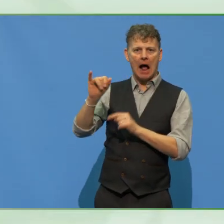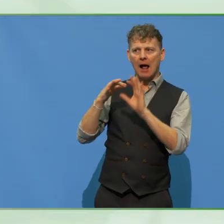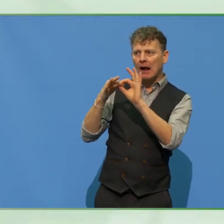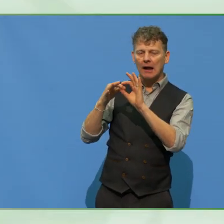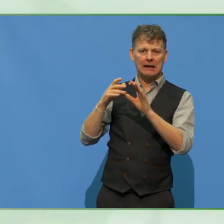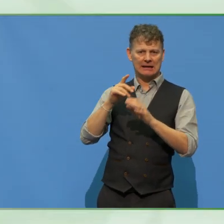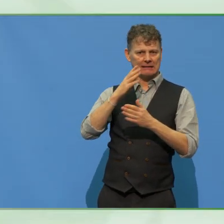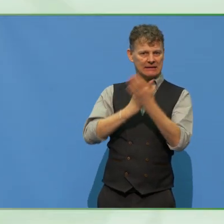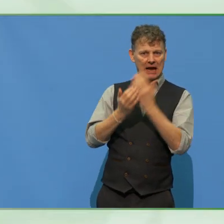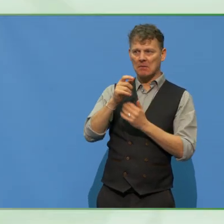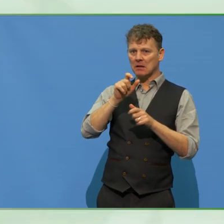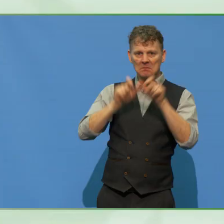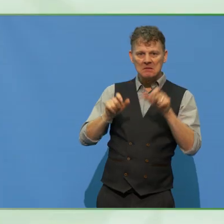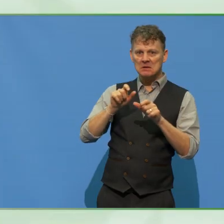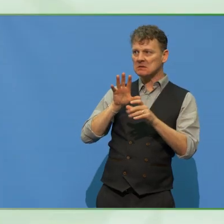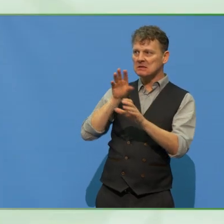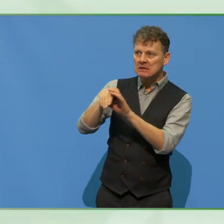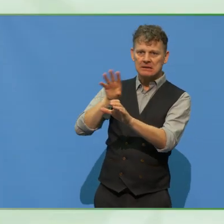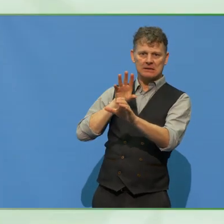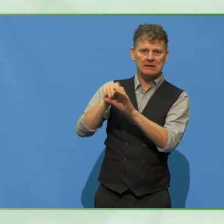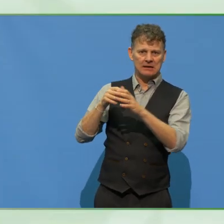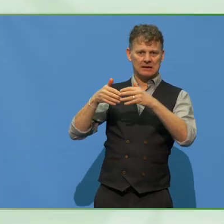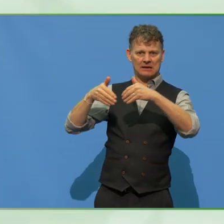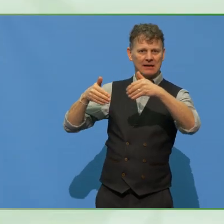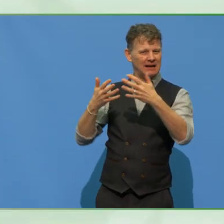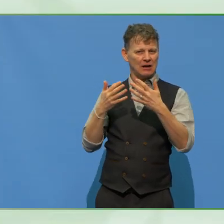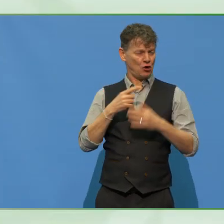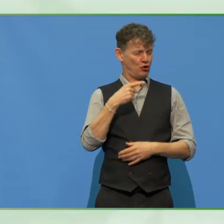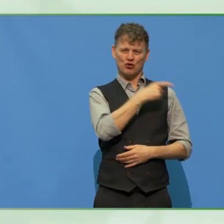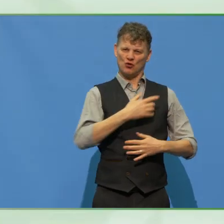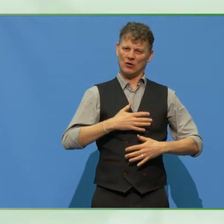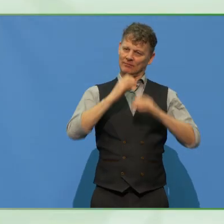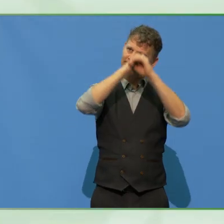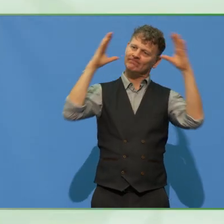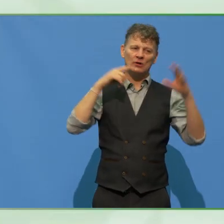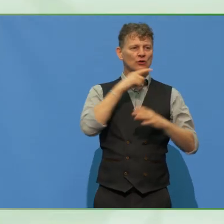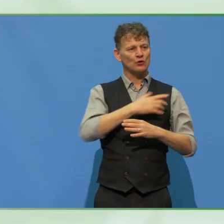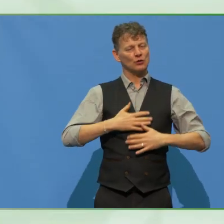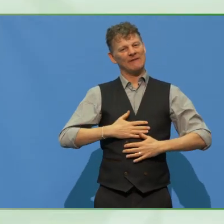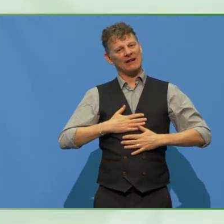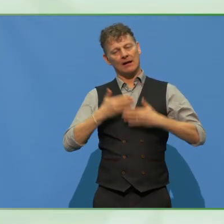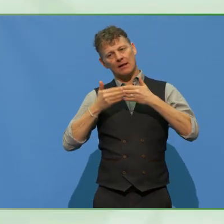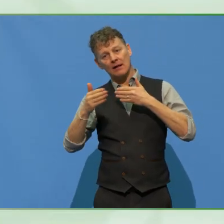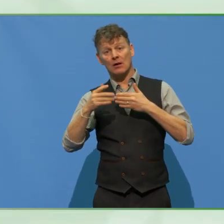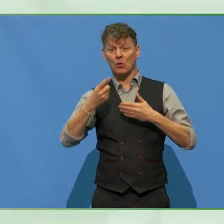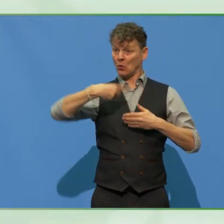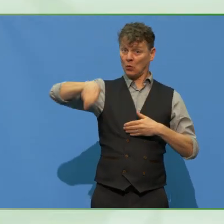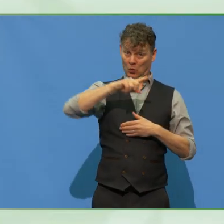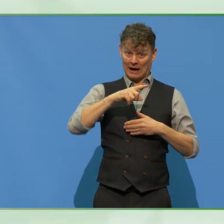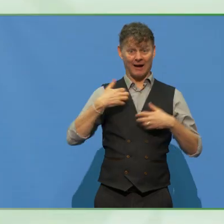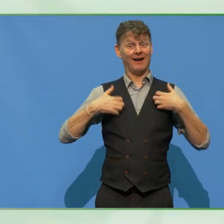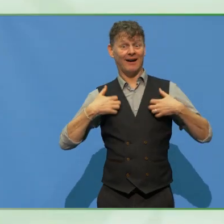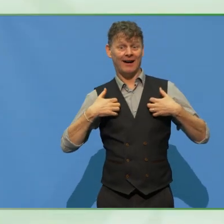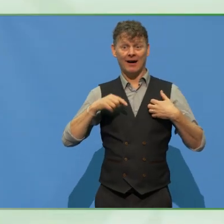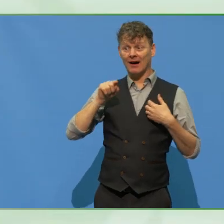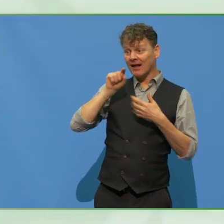role in AI. What are you seeing? What are you feeling? What should we be interested in, excited about, invested